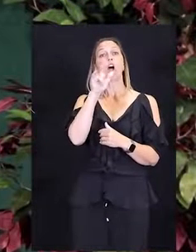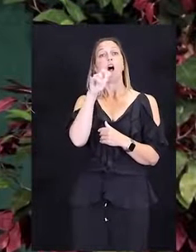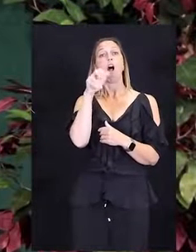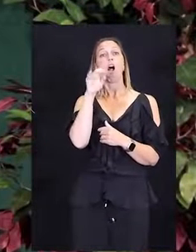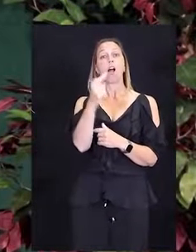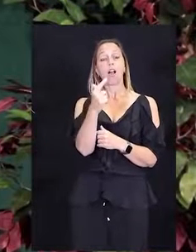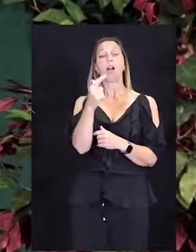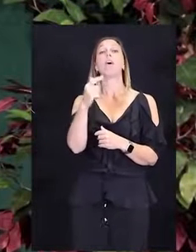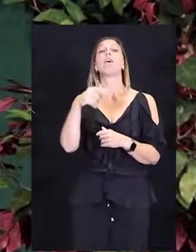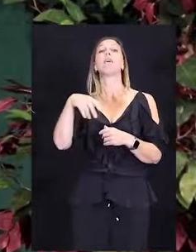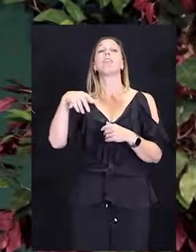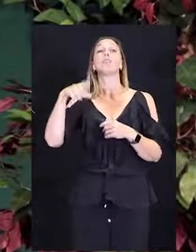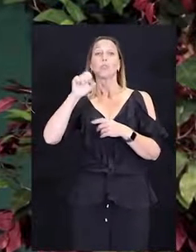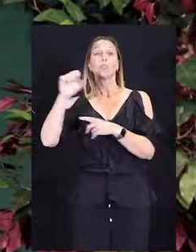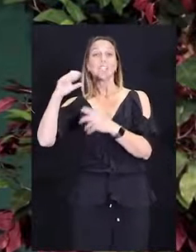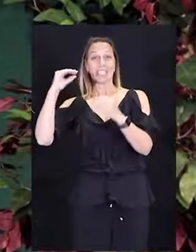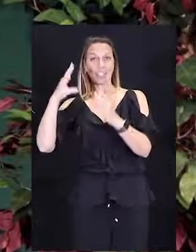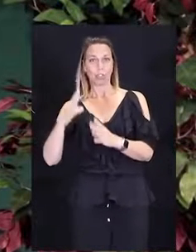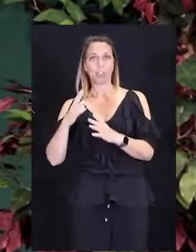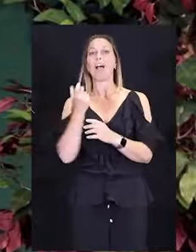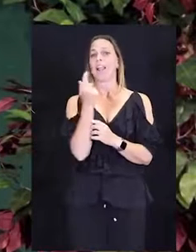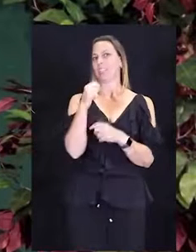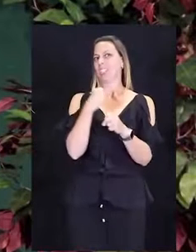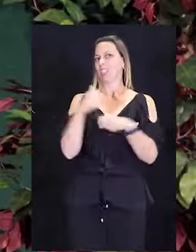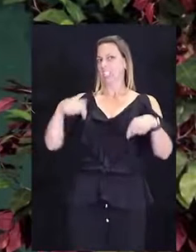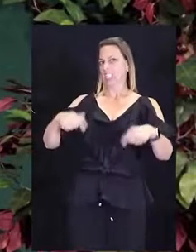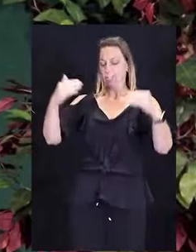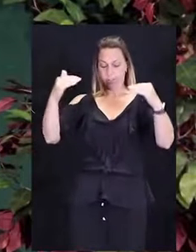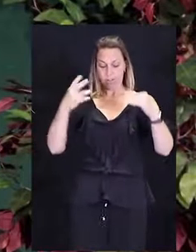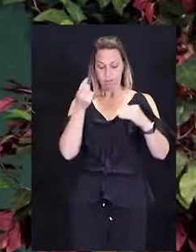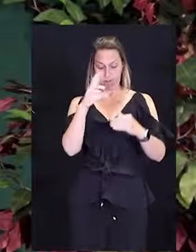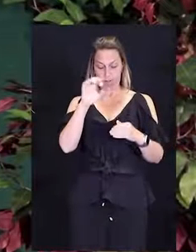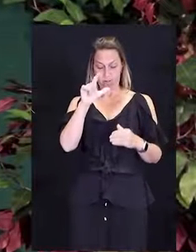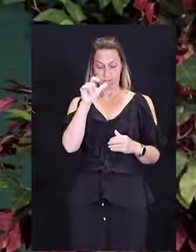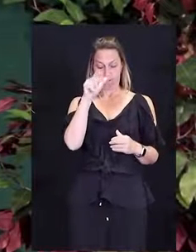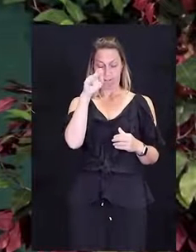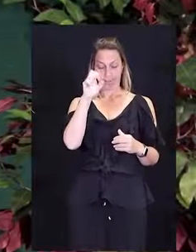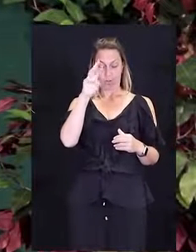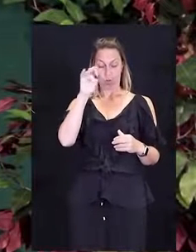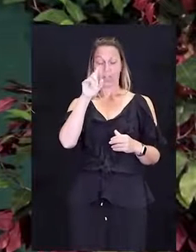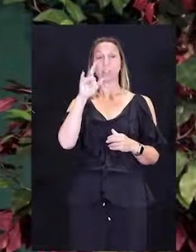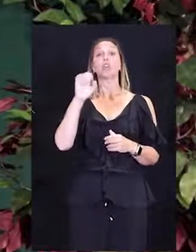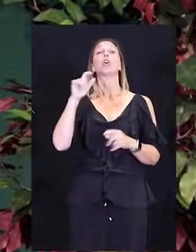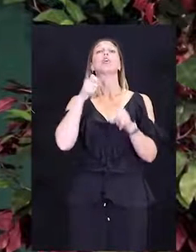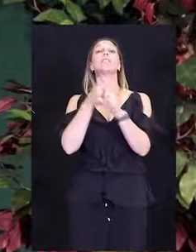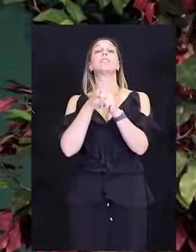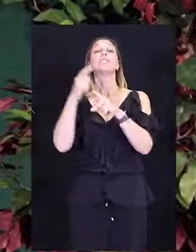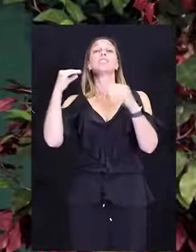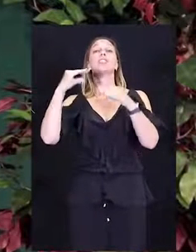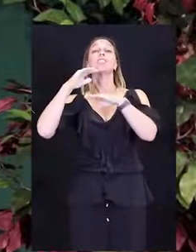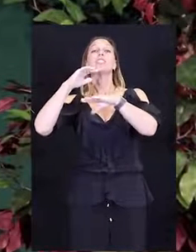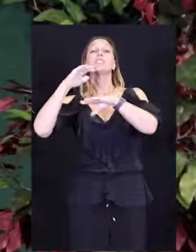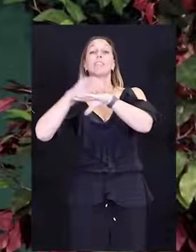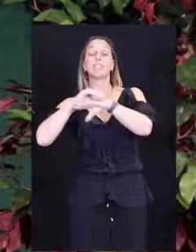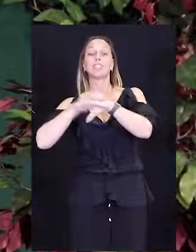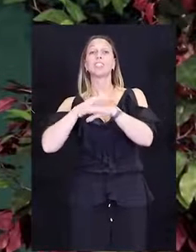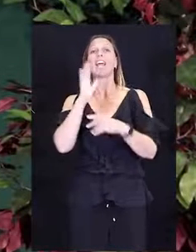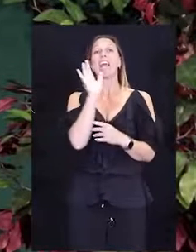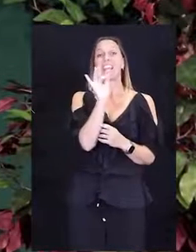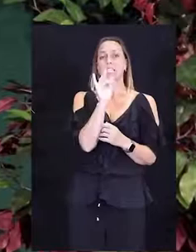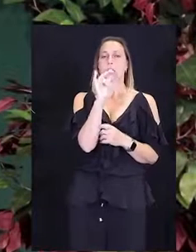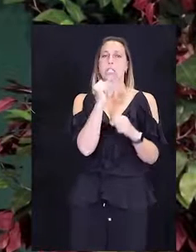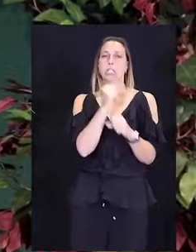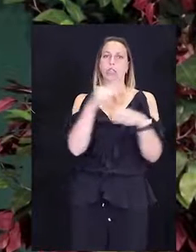social studies, 11 years at CD. Dr. Colleen Wensler, English, 33 years, 18 of those at